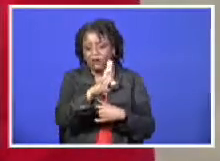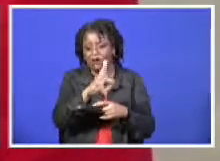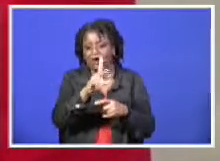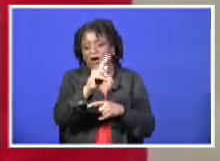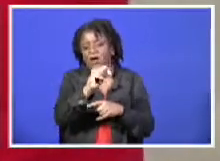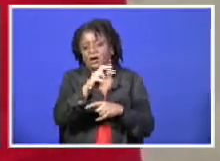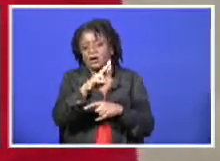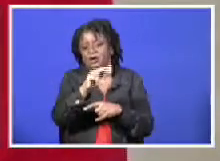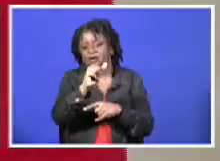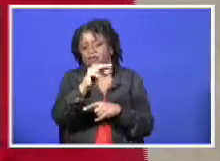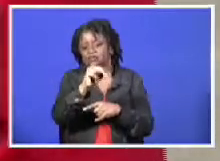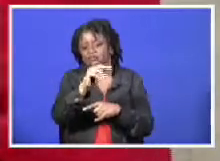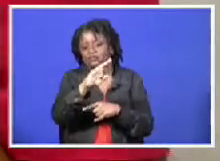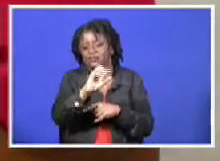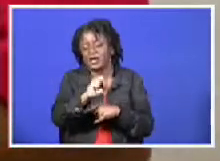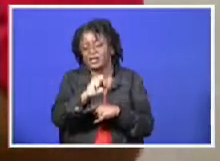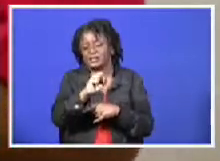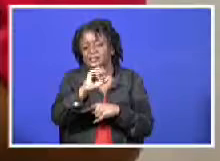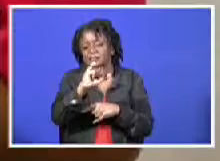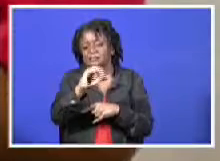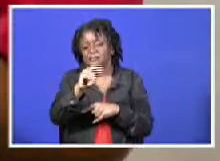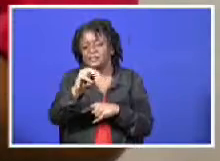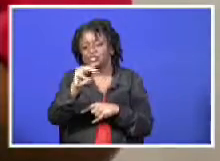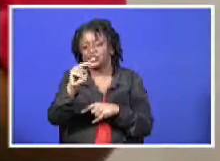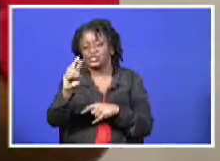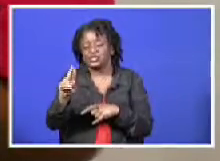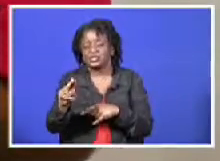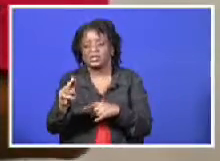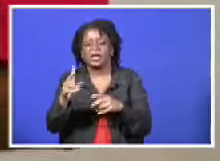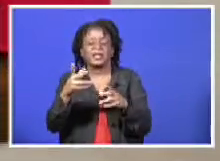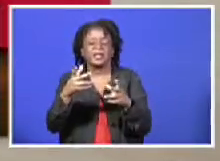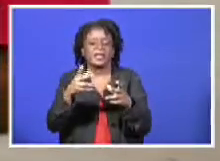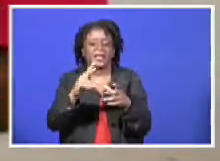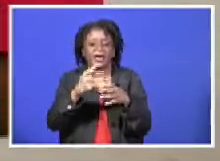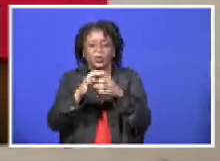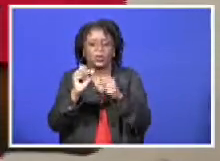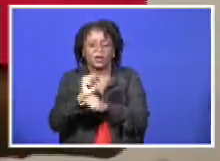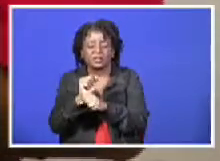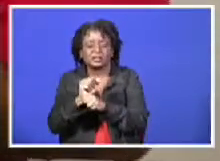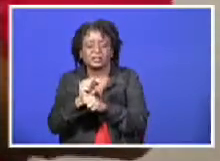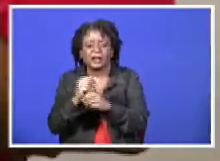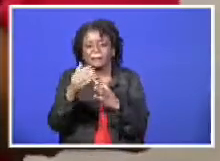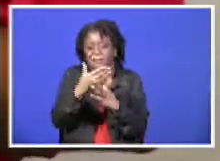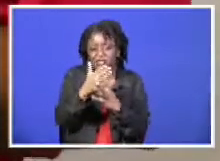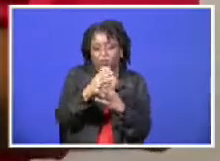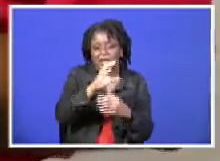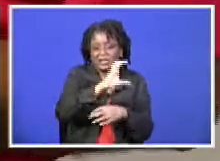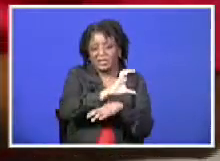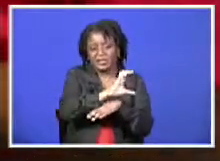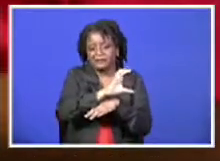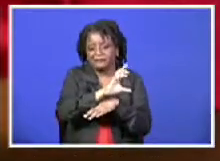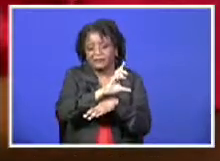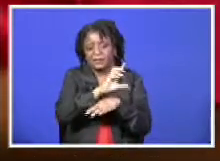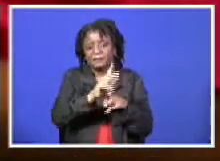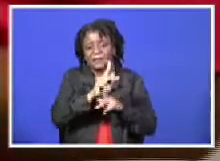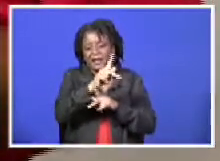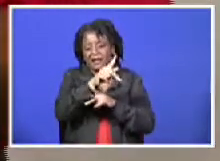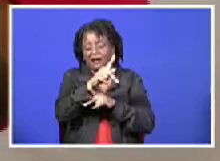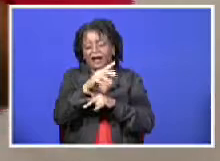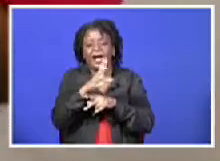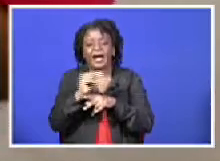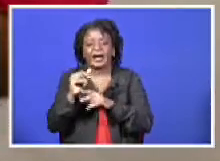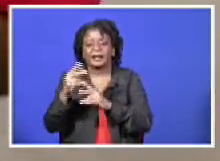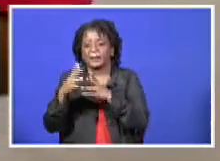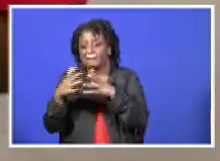network between Clifton Pier and Skyline, the transmission network between Clifton Pier and Big Pond, which is right here,